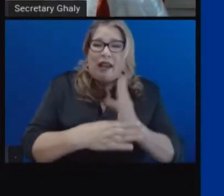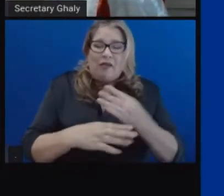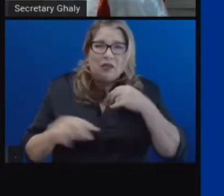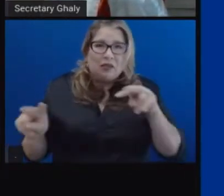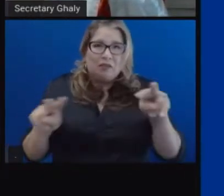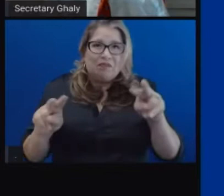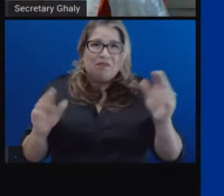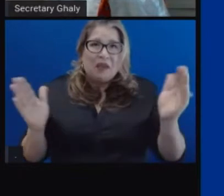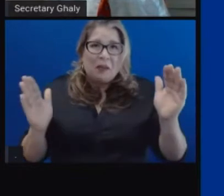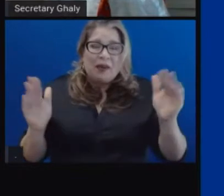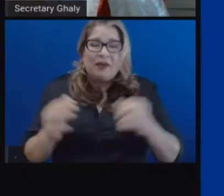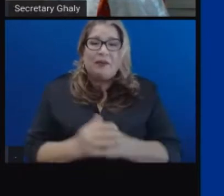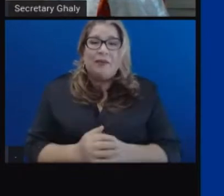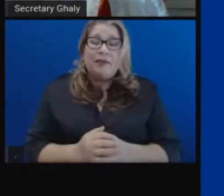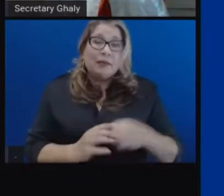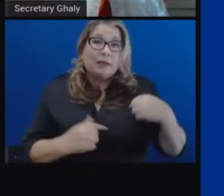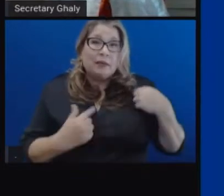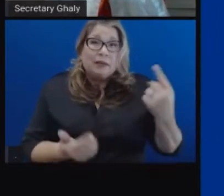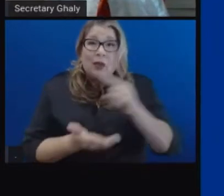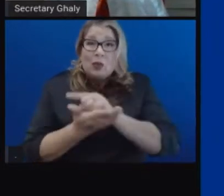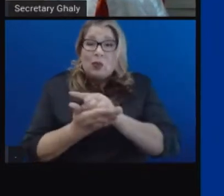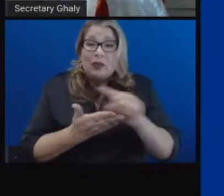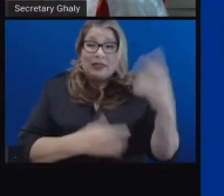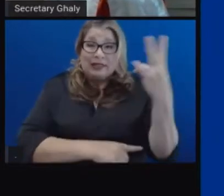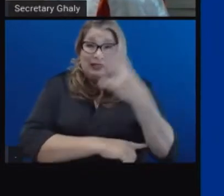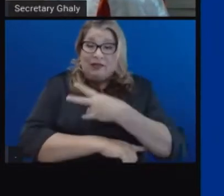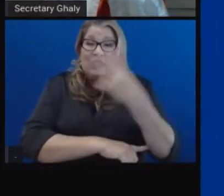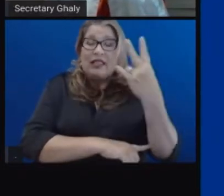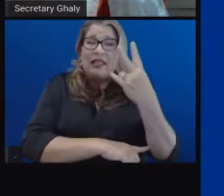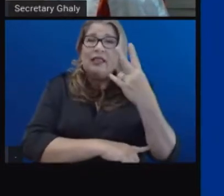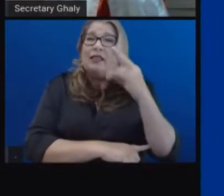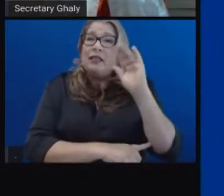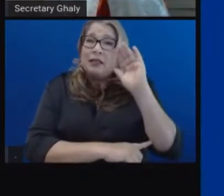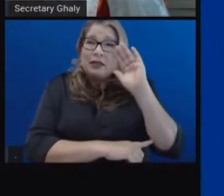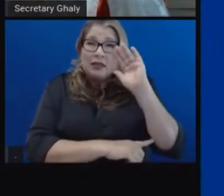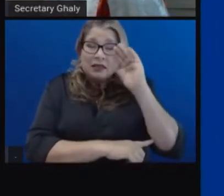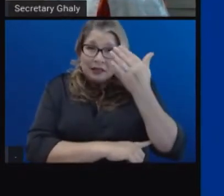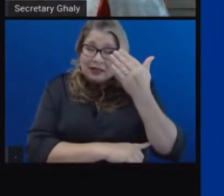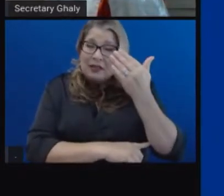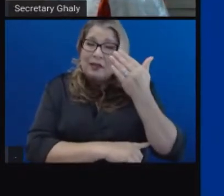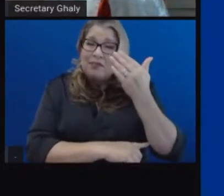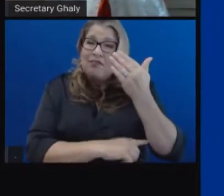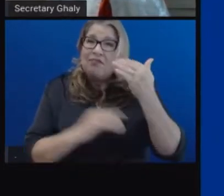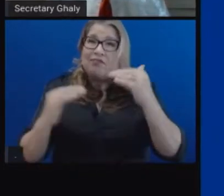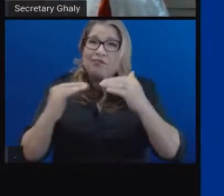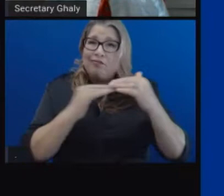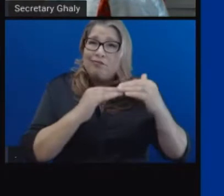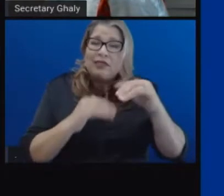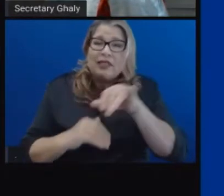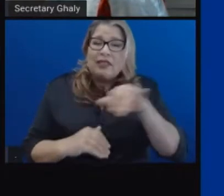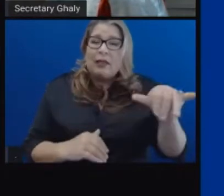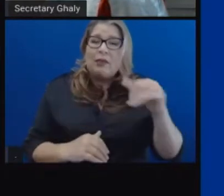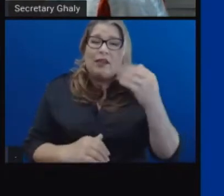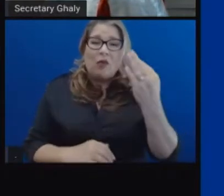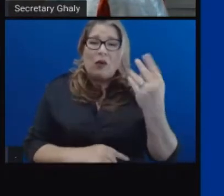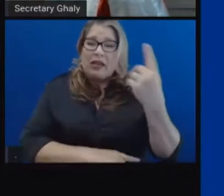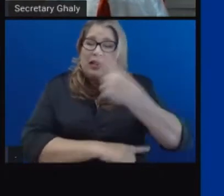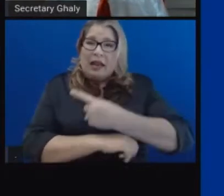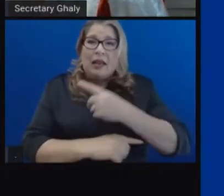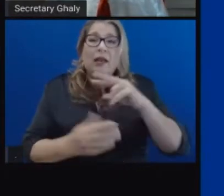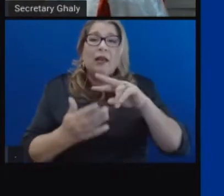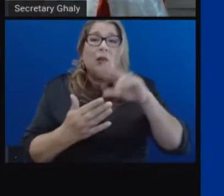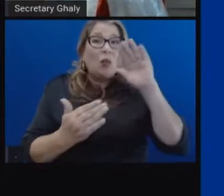least as equivalent or hopefully going to be better soon versus the 14-day. That means that we're in a